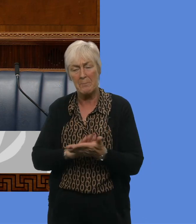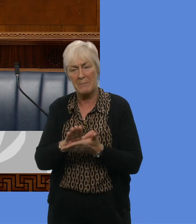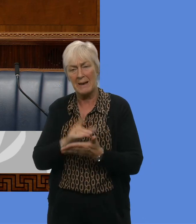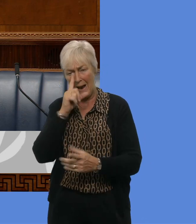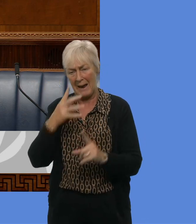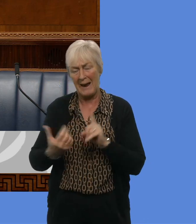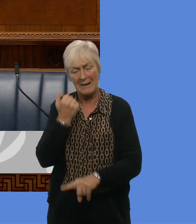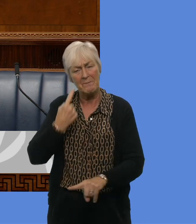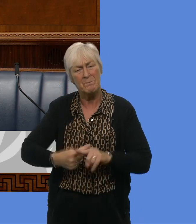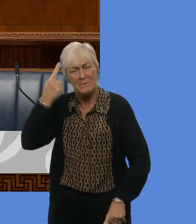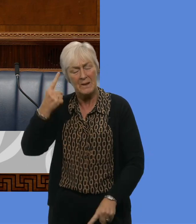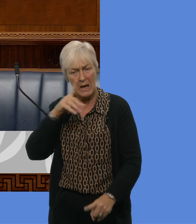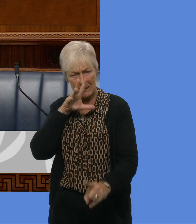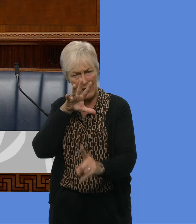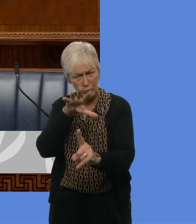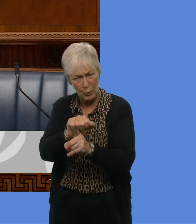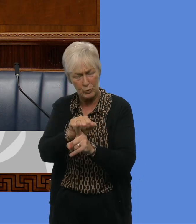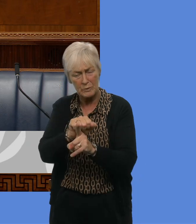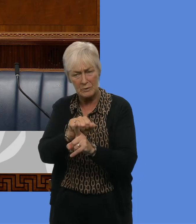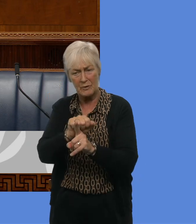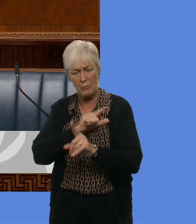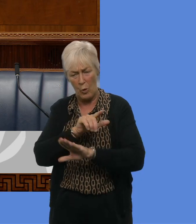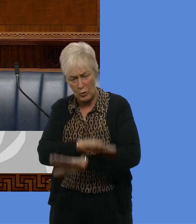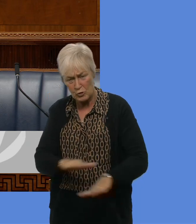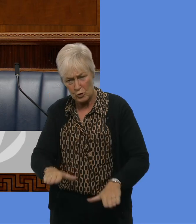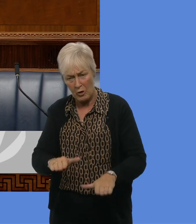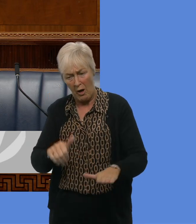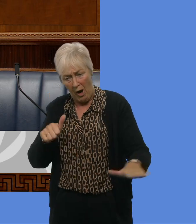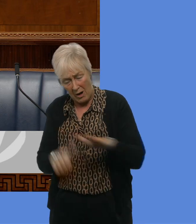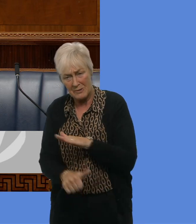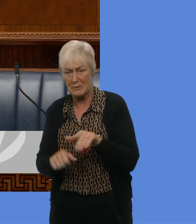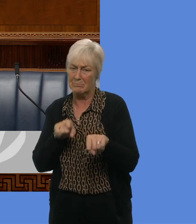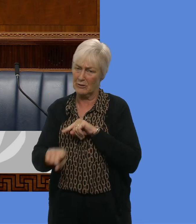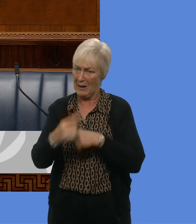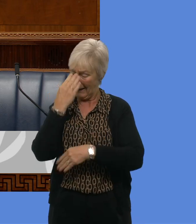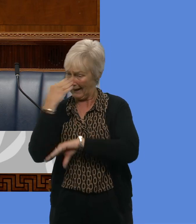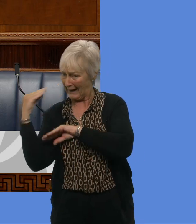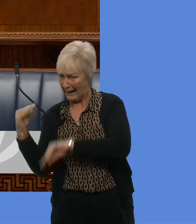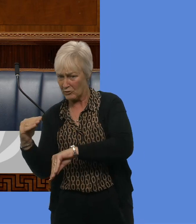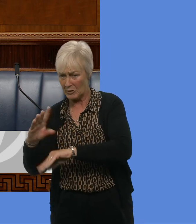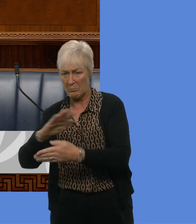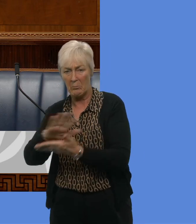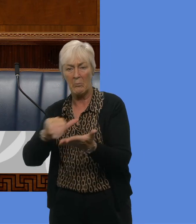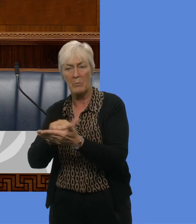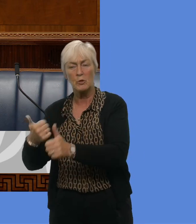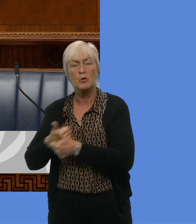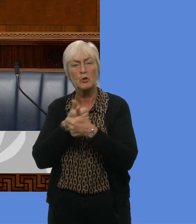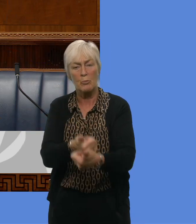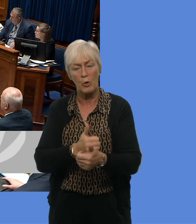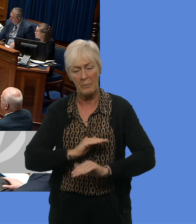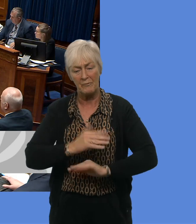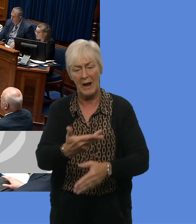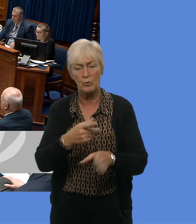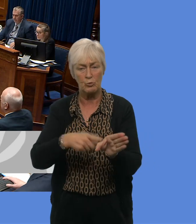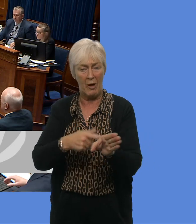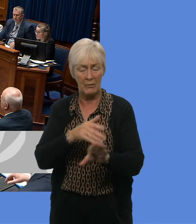vital diagnosis, so that from the educational perspective that the proper support can be provided to the young person?